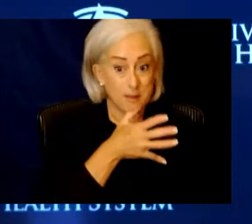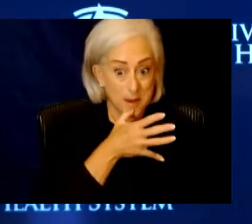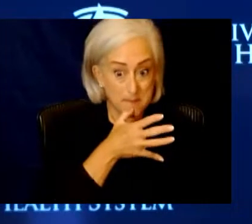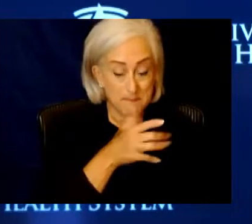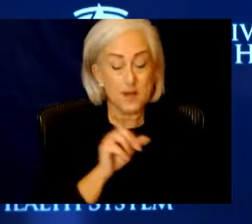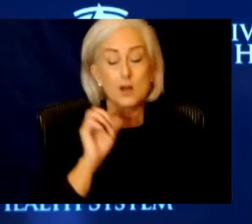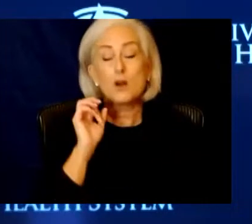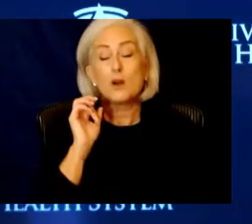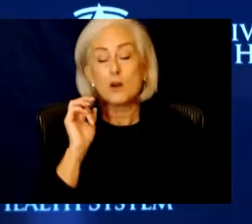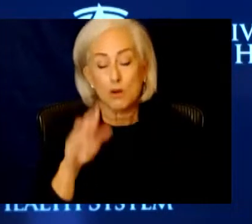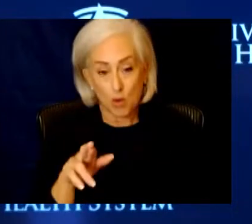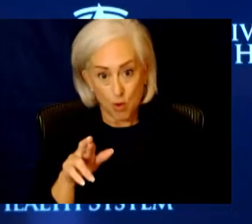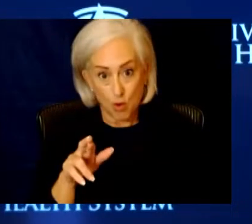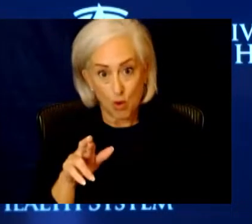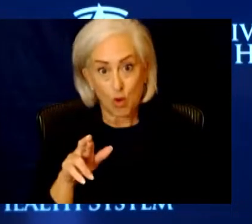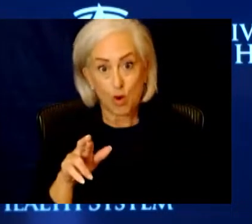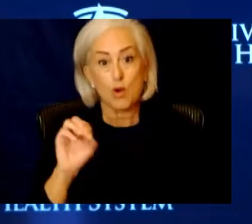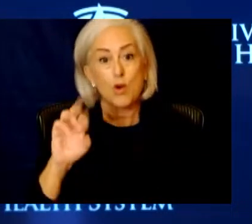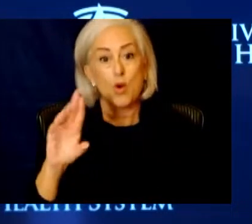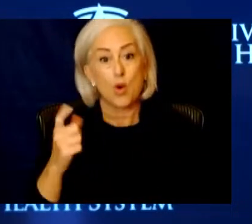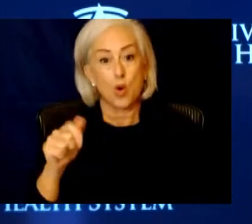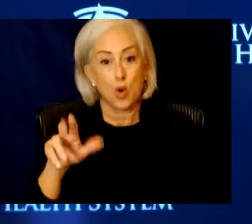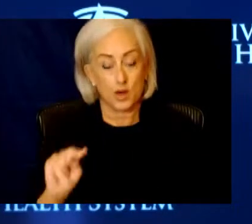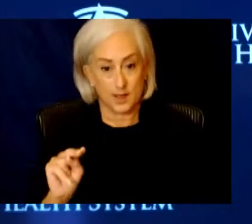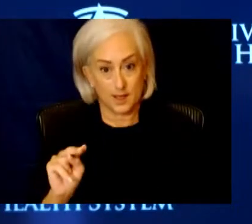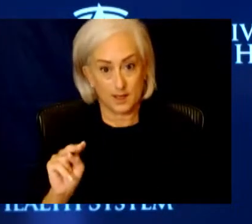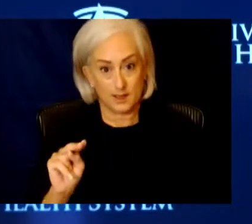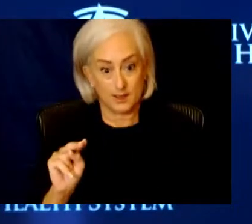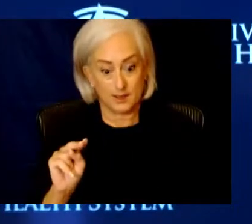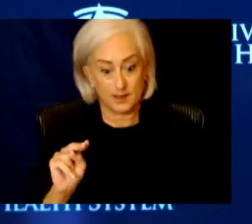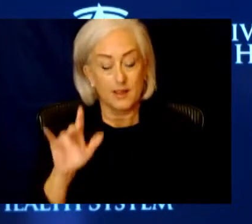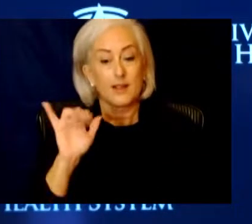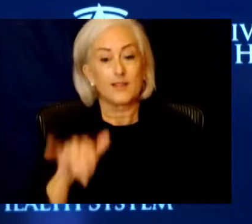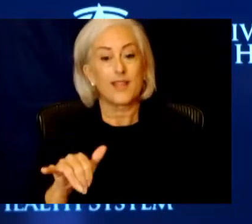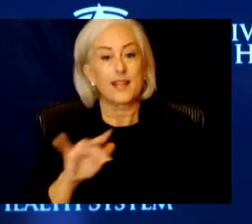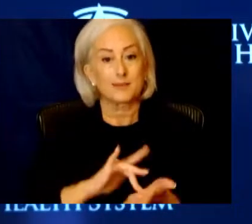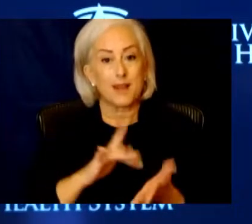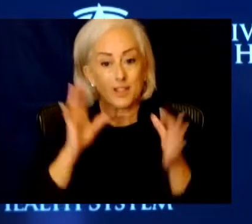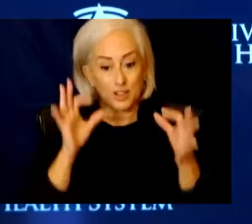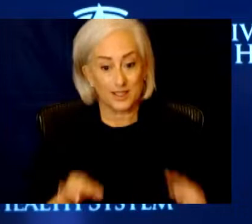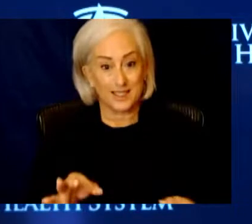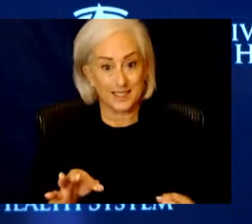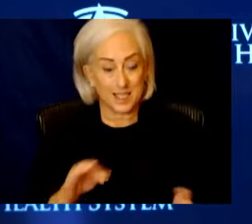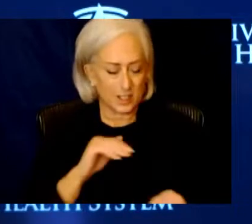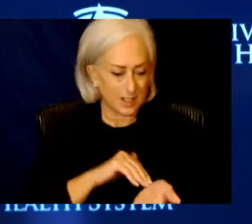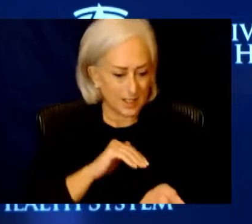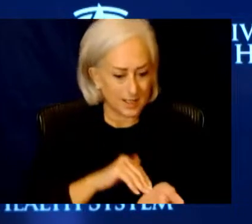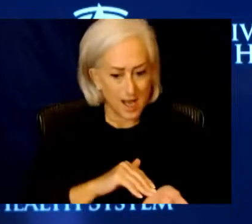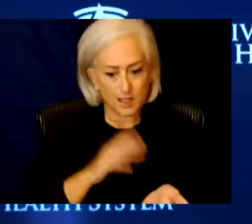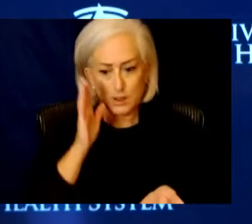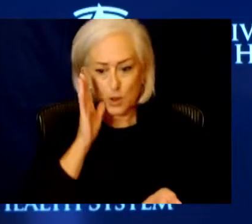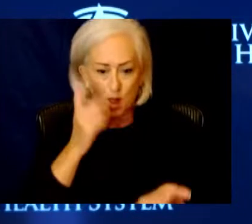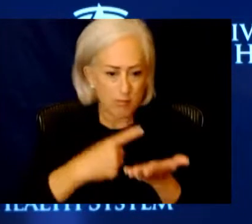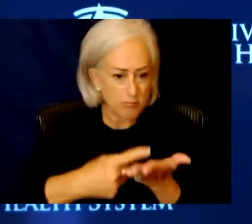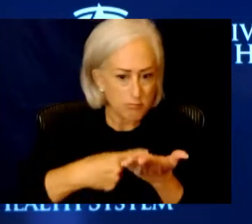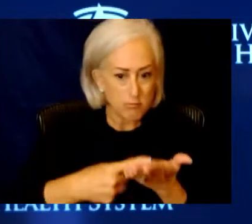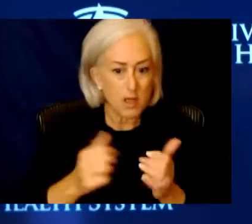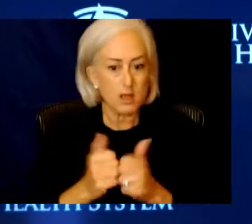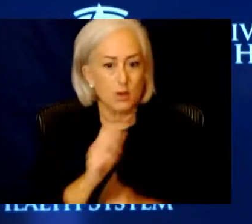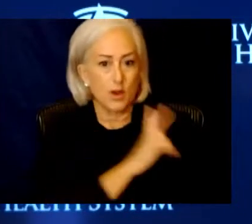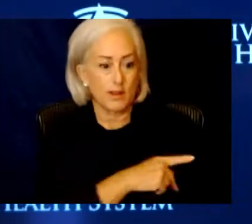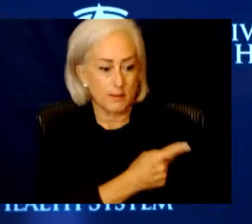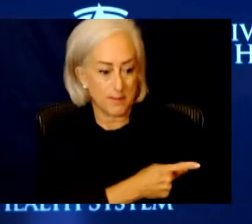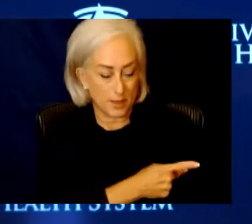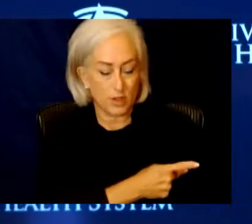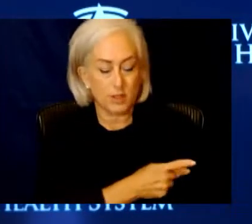medical decisions that our physicians are trained to make and work and discuss with their patient. We have always said on